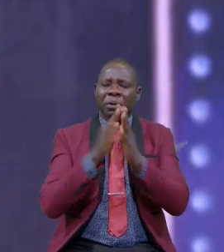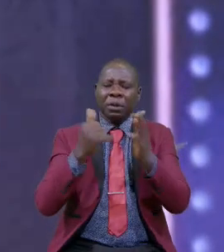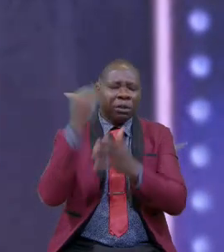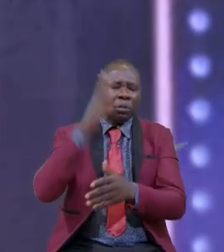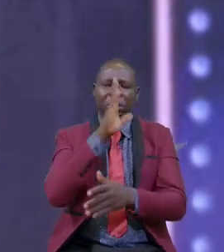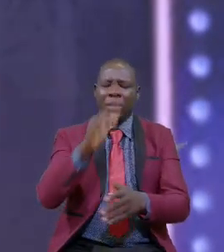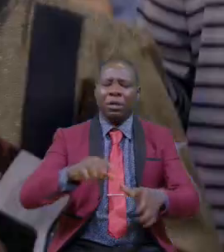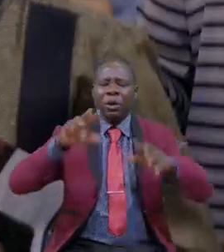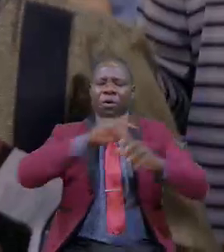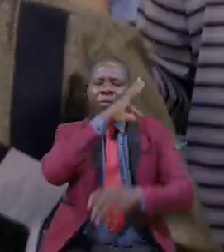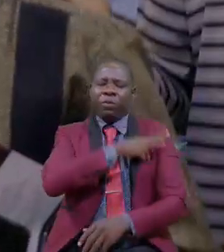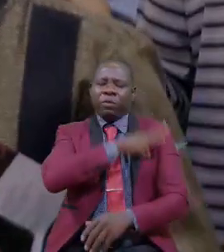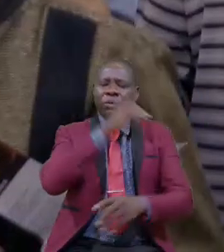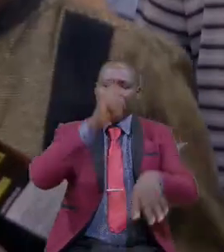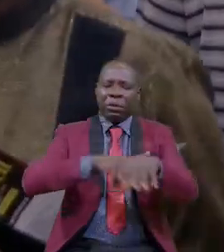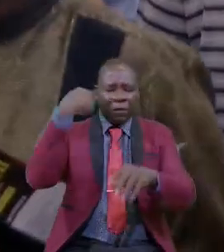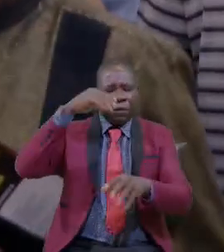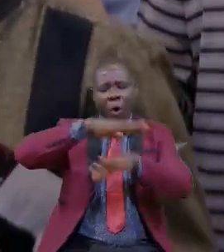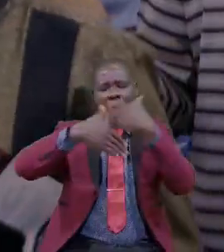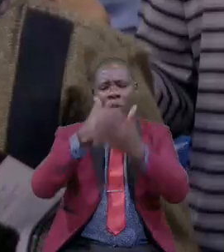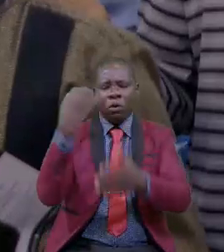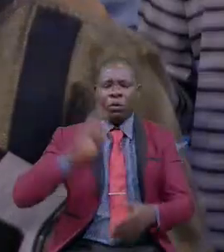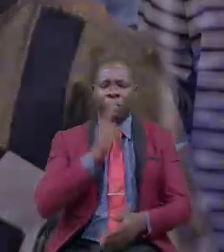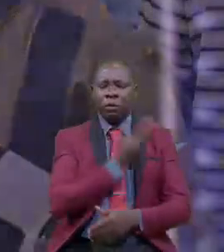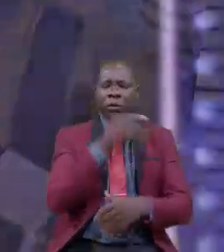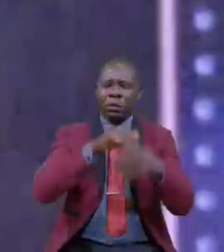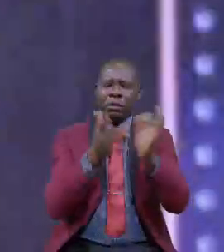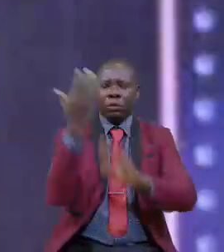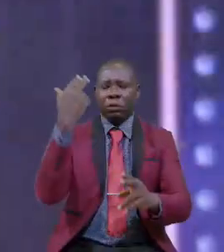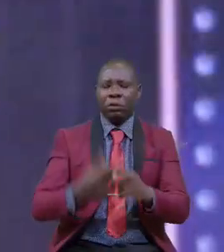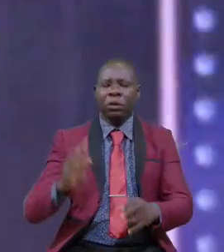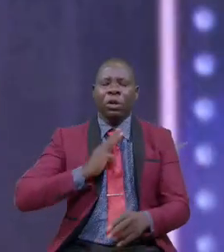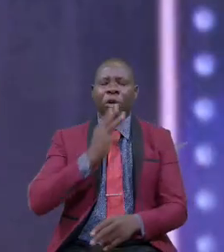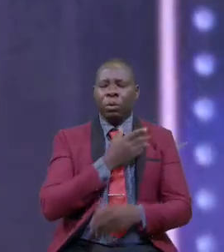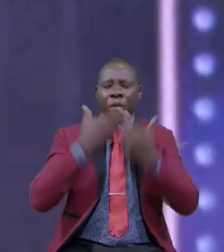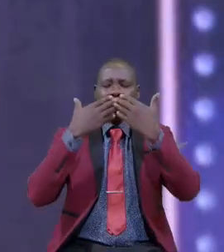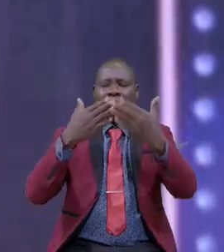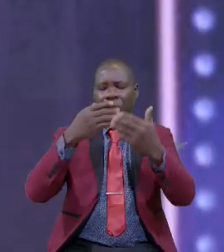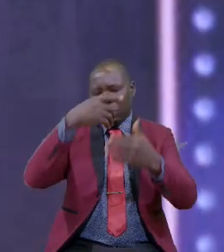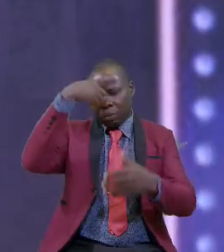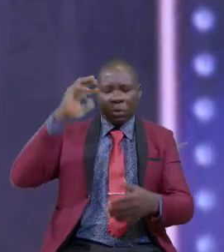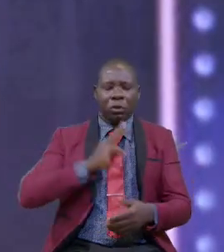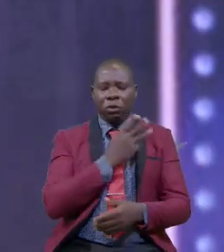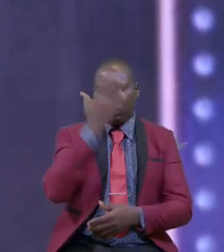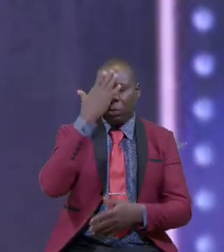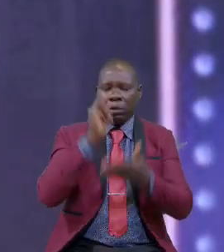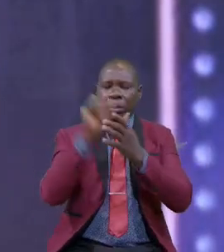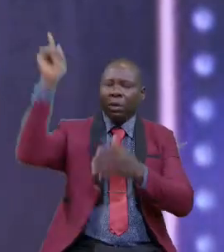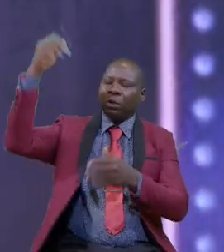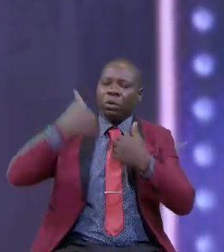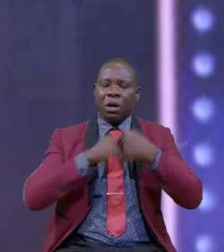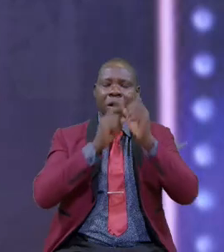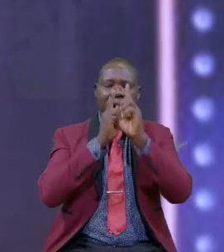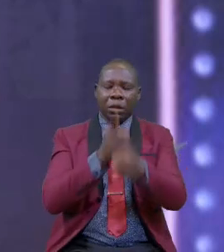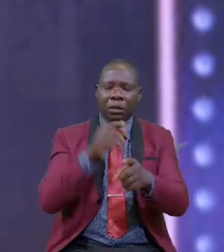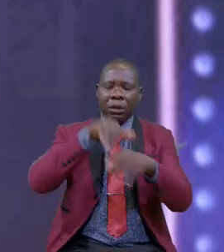in Jesus' name. We thank you because we know you have answered. In Jesus' name we pray.